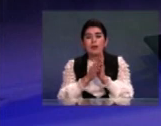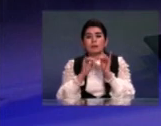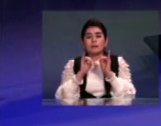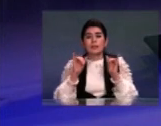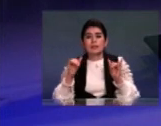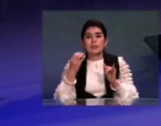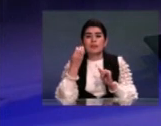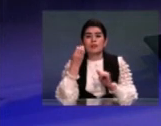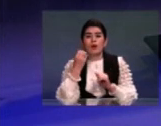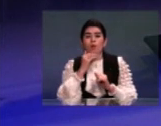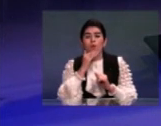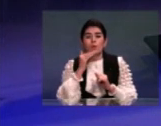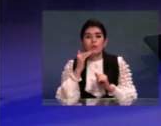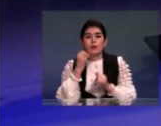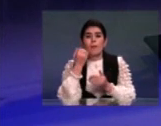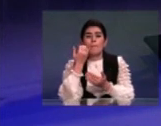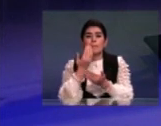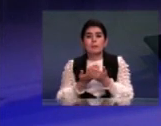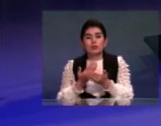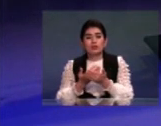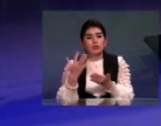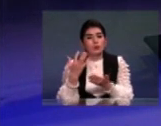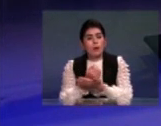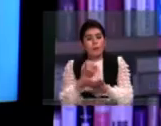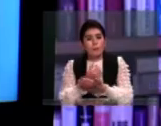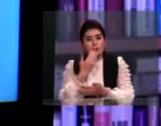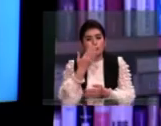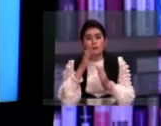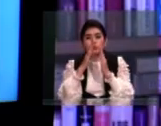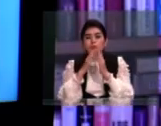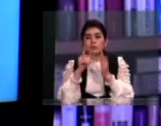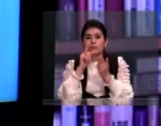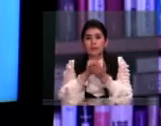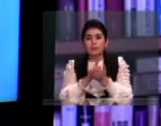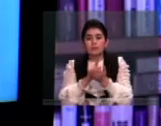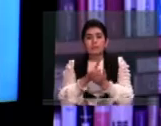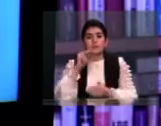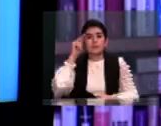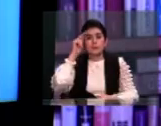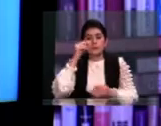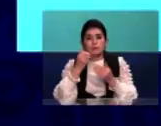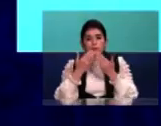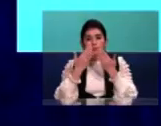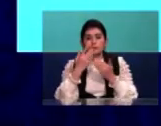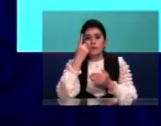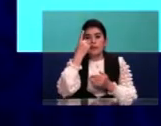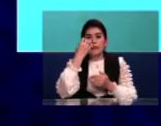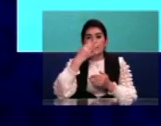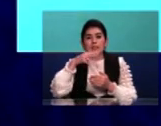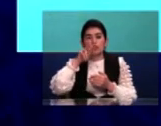sohalariga yanada ko'proq misollar topib keling. Uyga vazifa darslikni